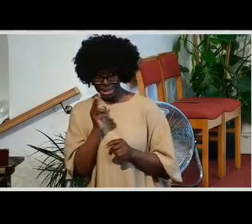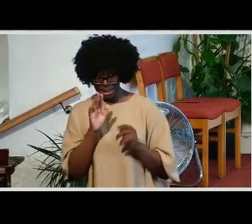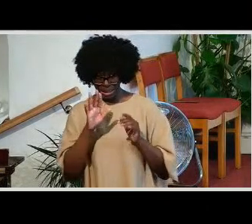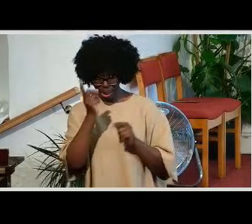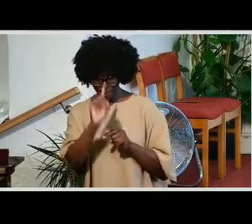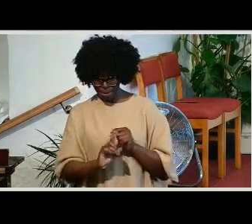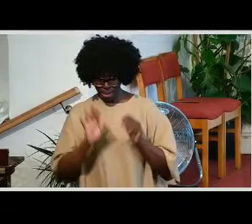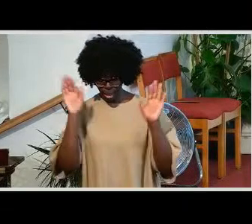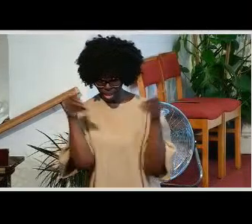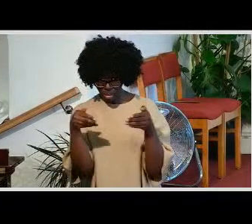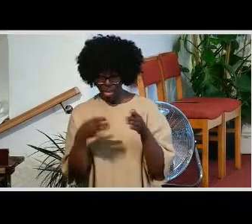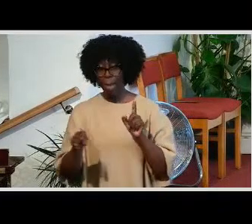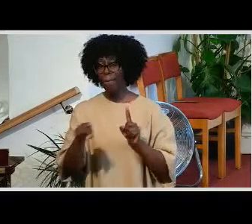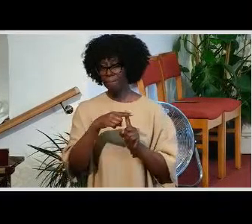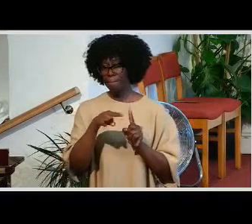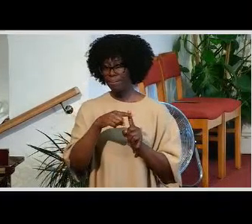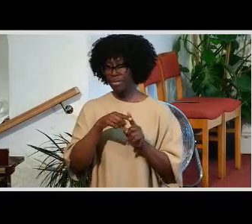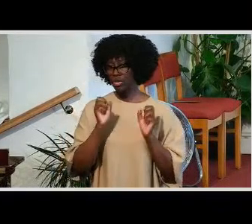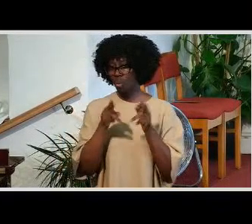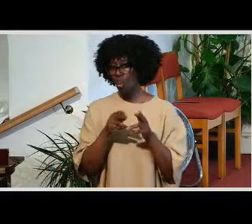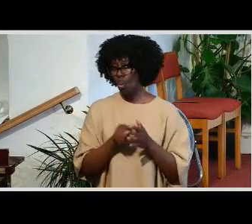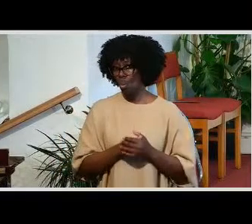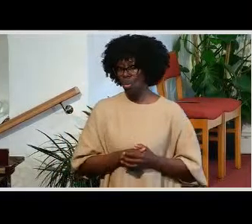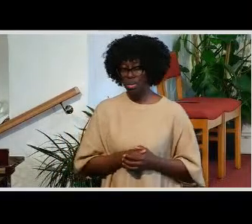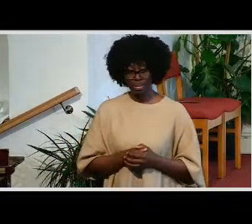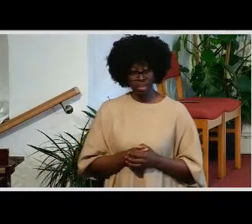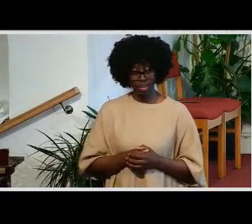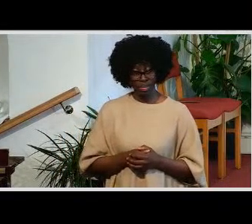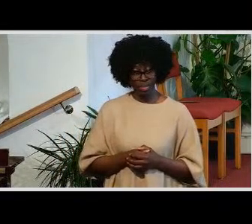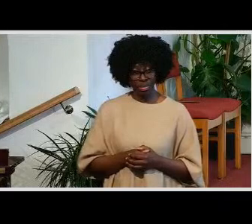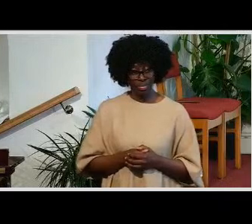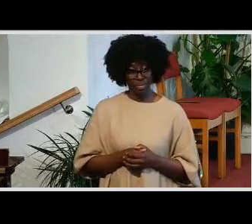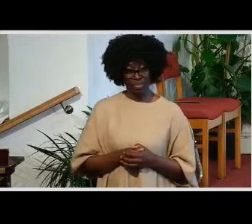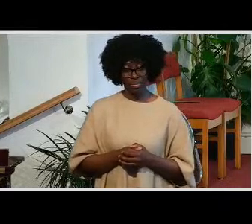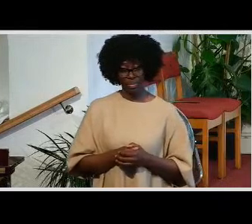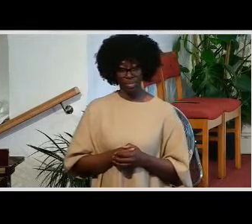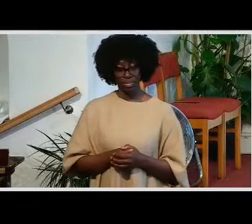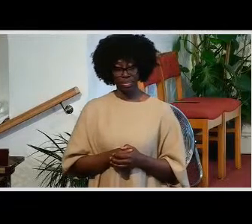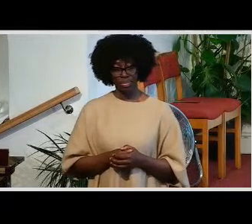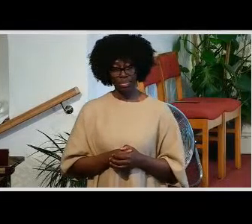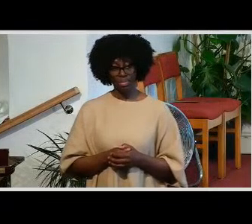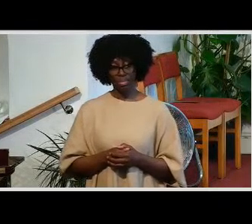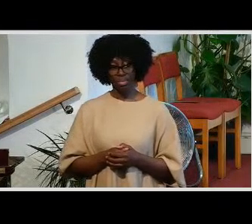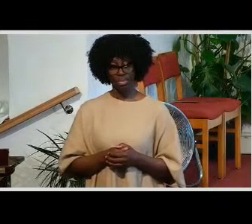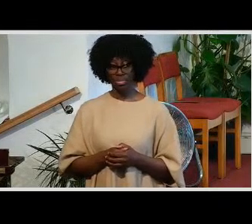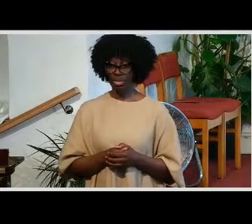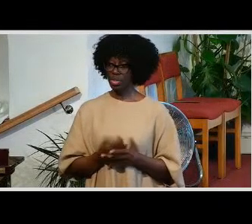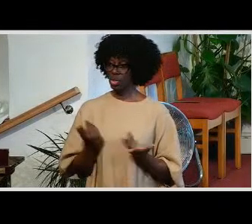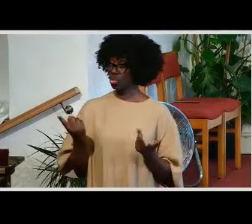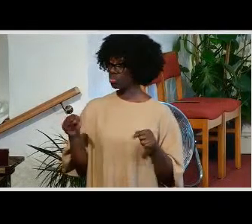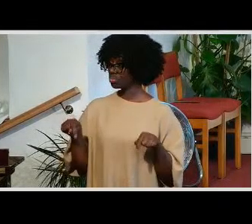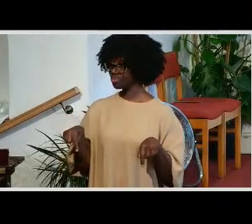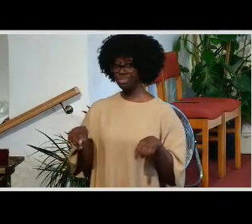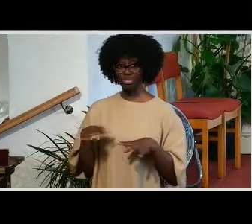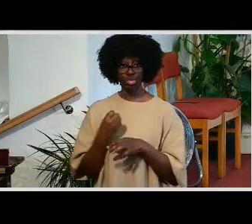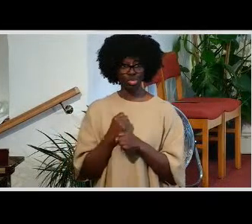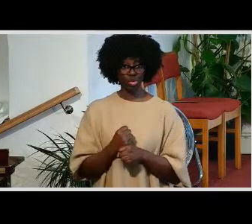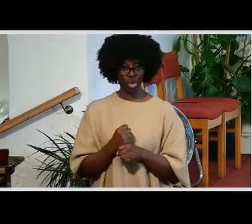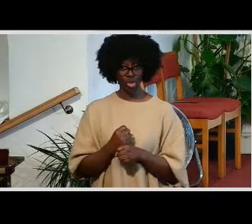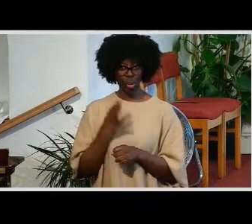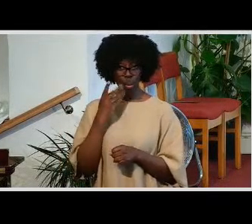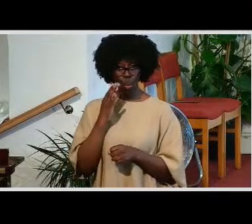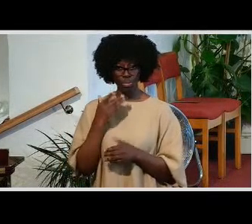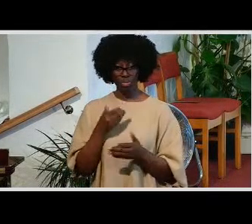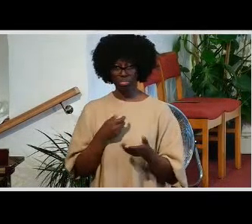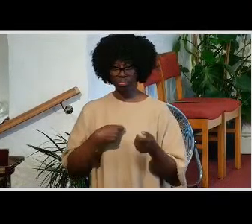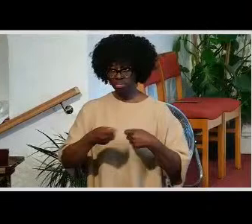or individuals with autism, it can take you through your life. For a church community, we have to think outside of the box